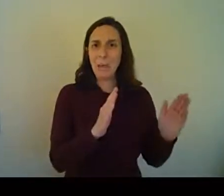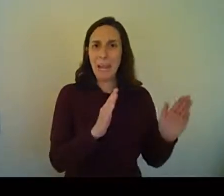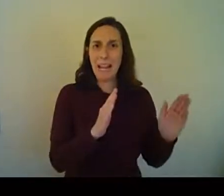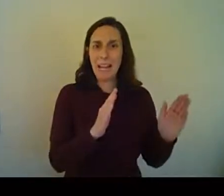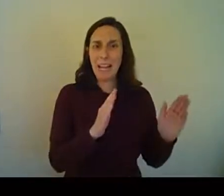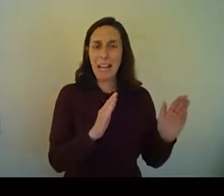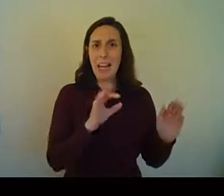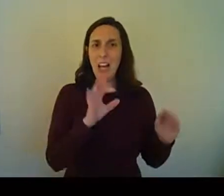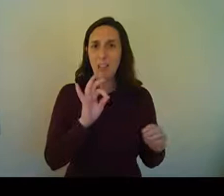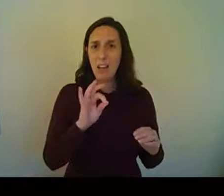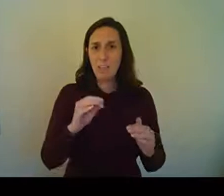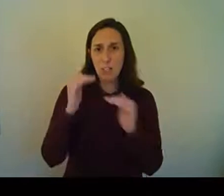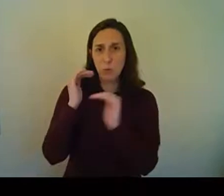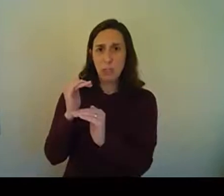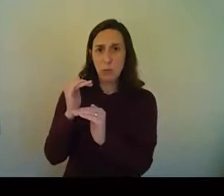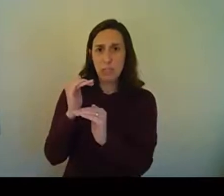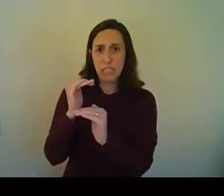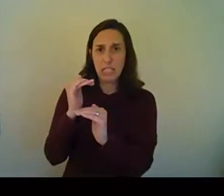restricted